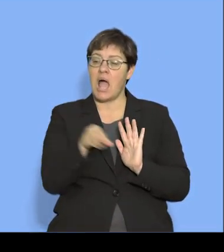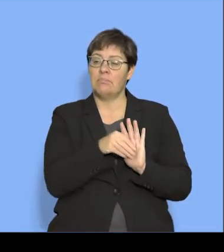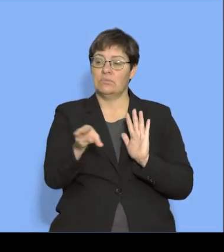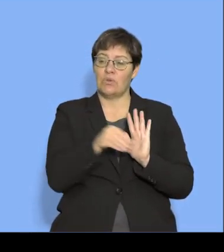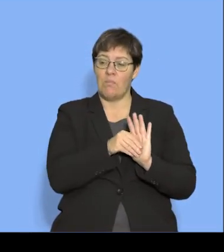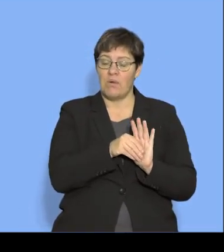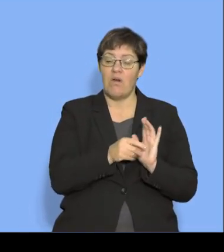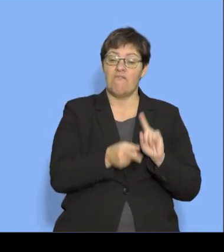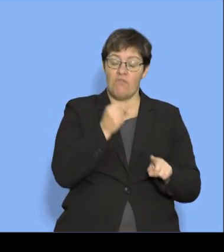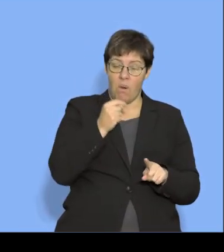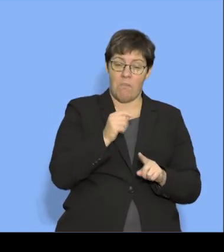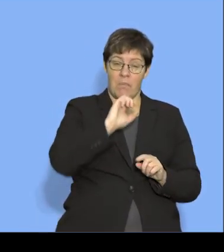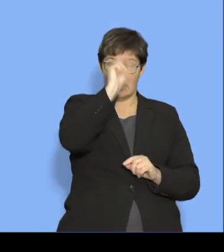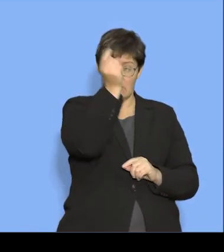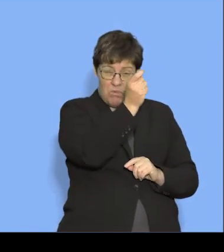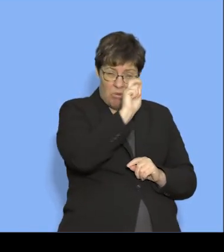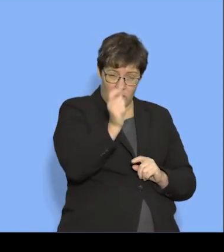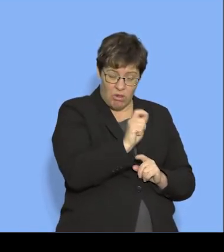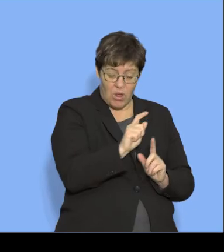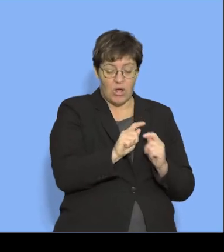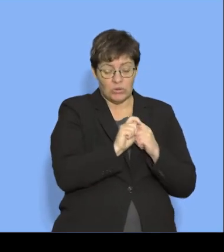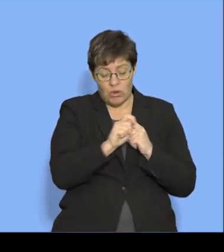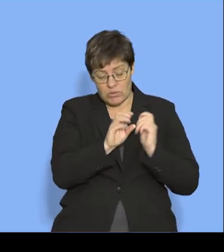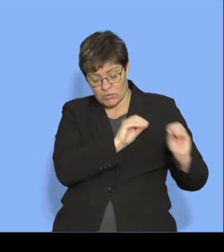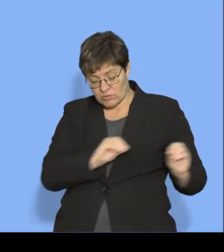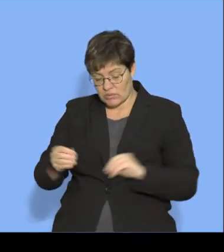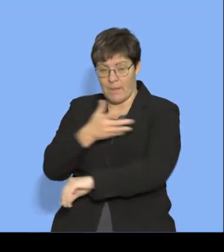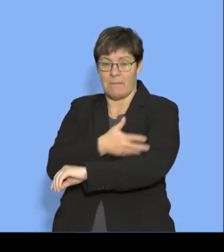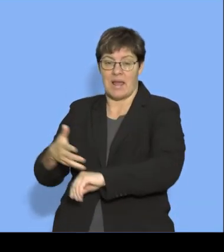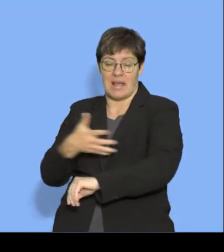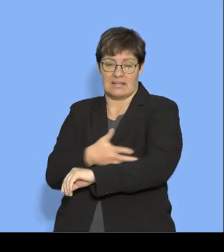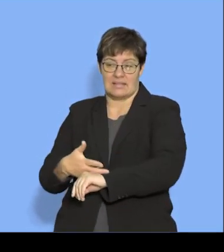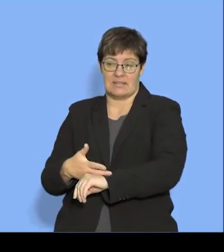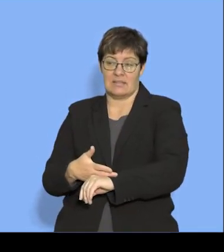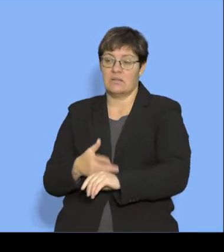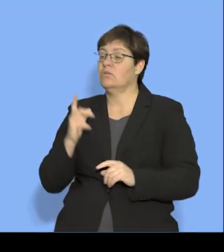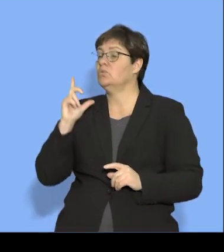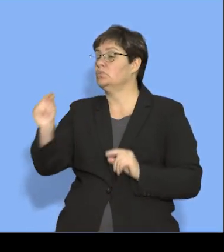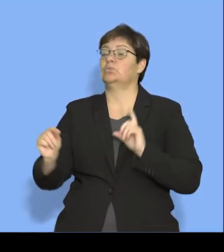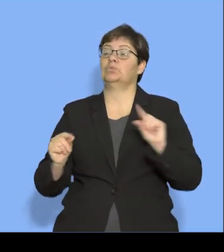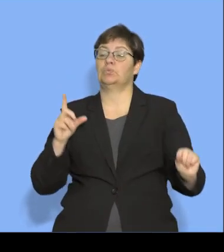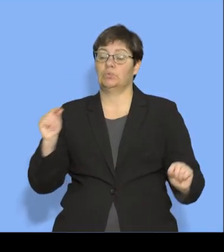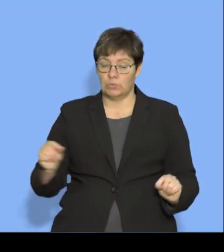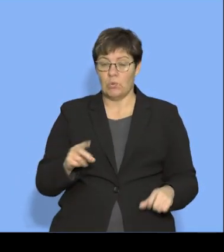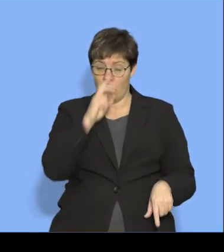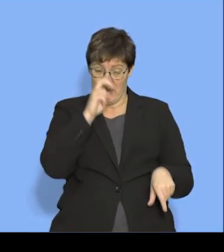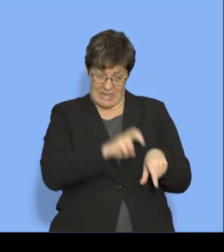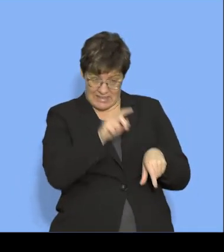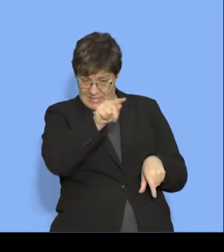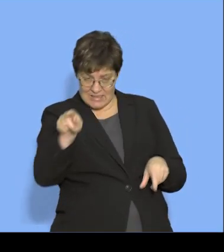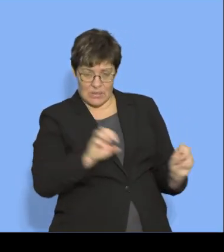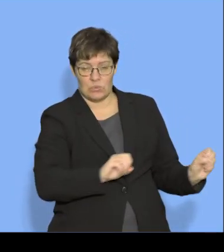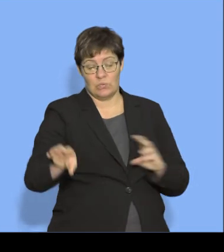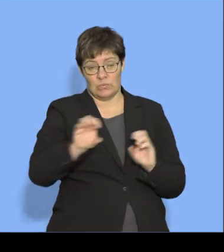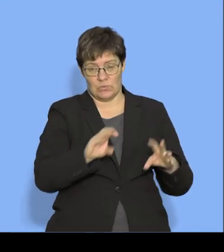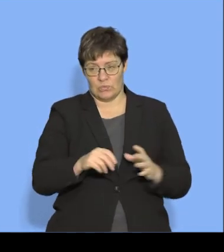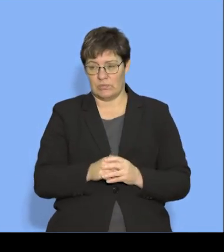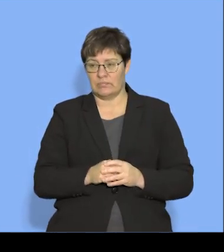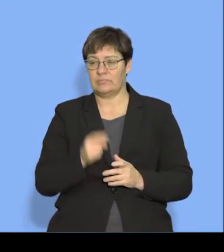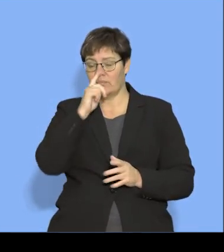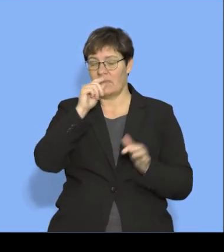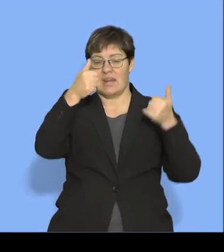are absorbed from the small intestine and then transported in the bloodstream to where the cells are needed. Let's look